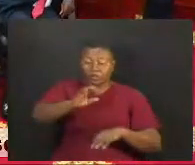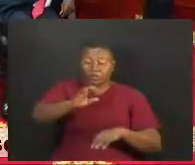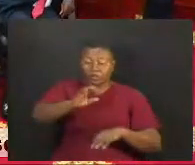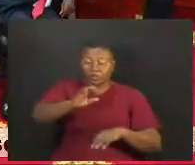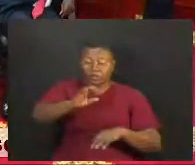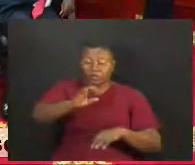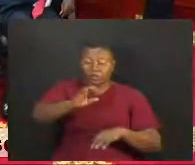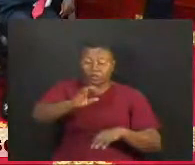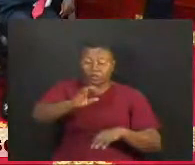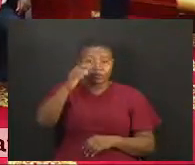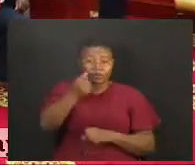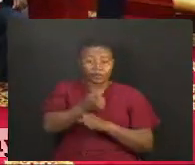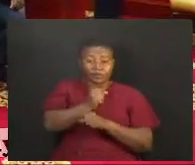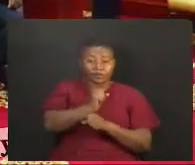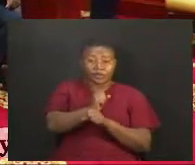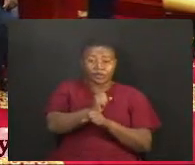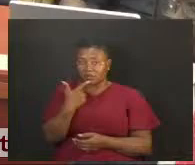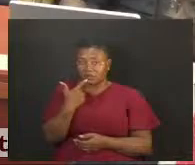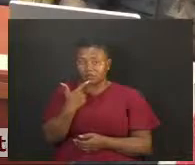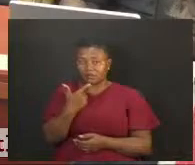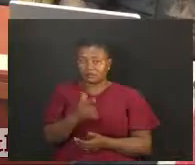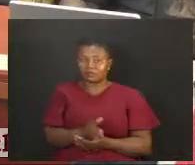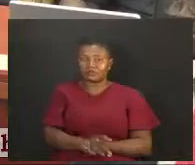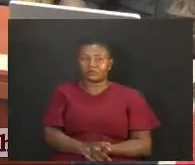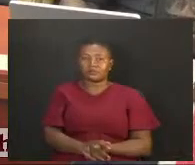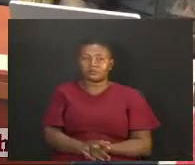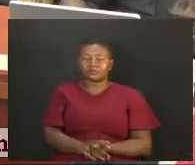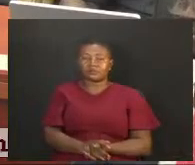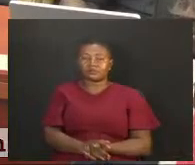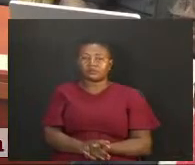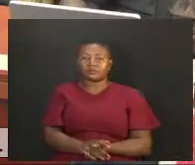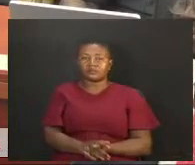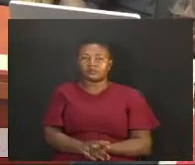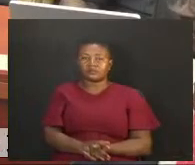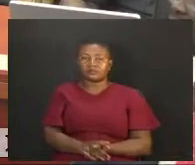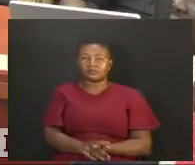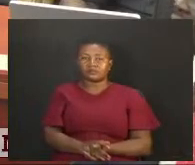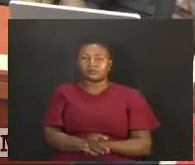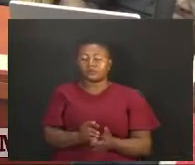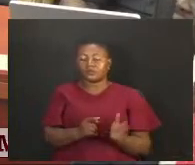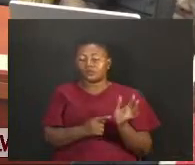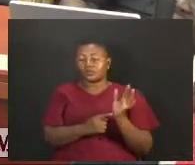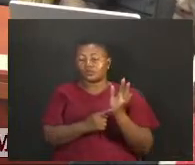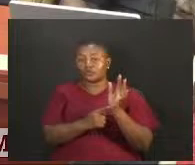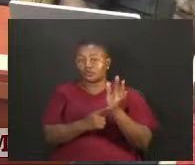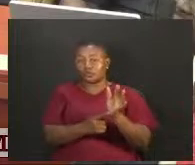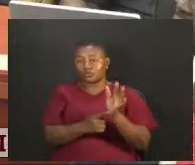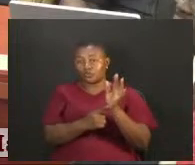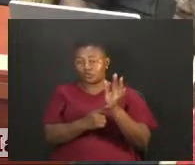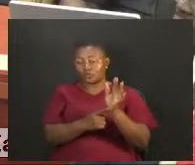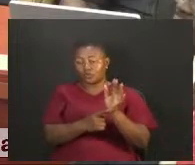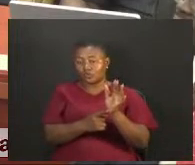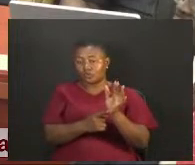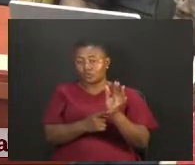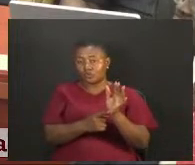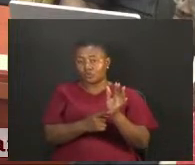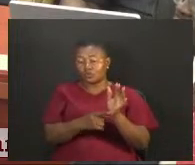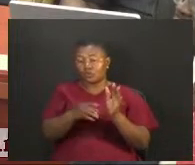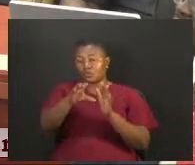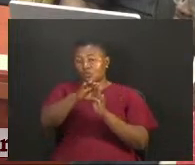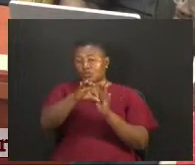the affirmative action. Is a reflection of the constitution of this site.